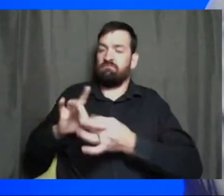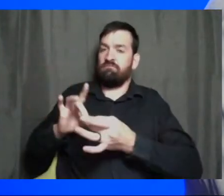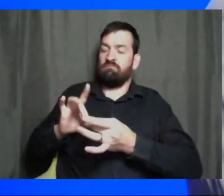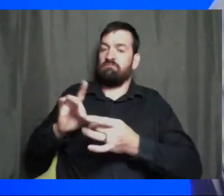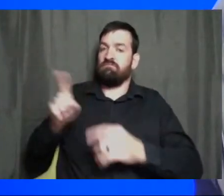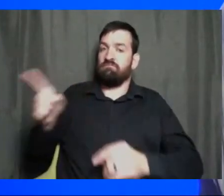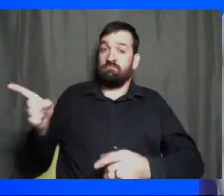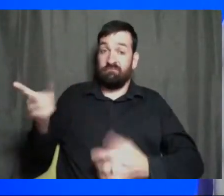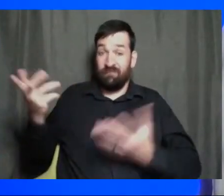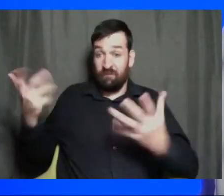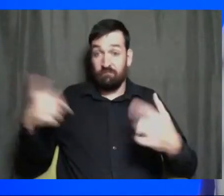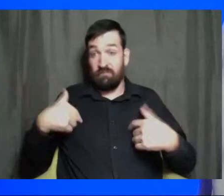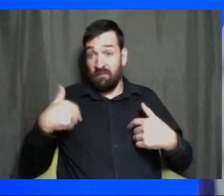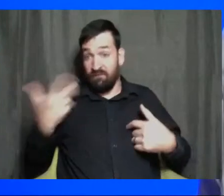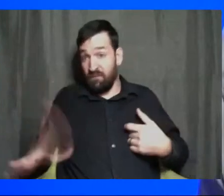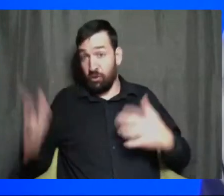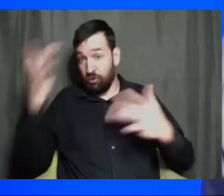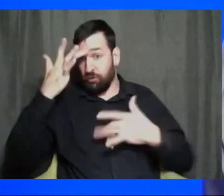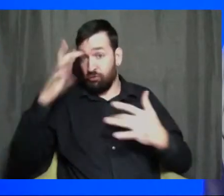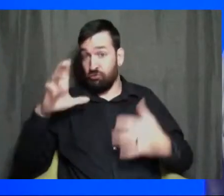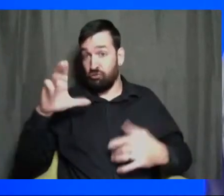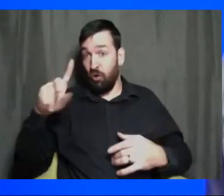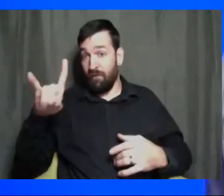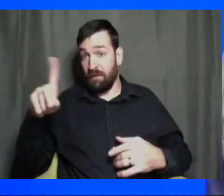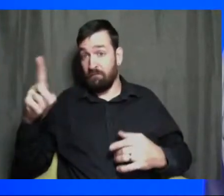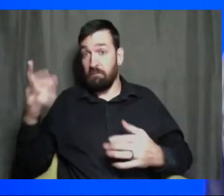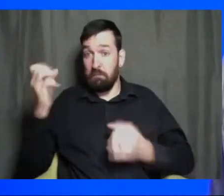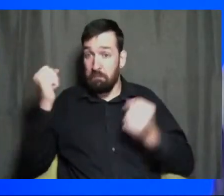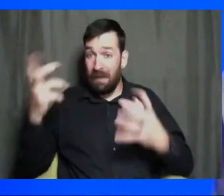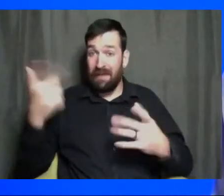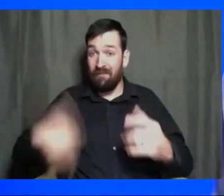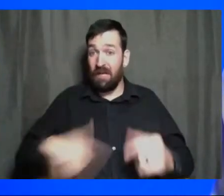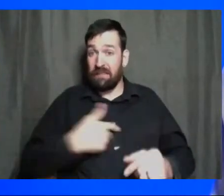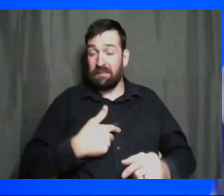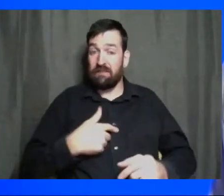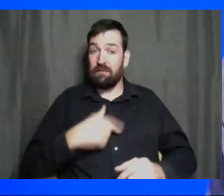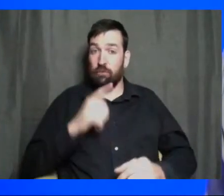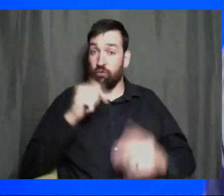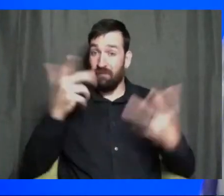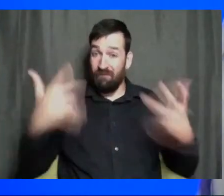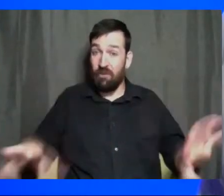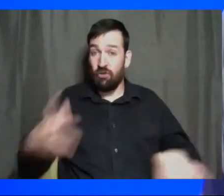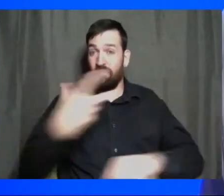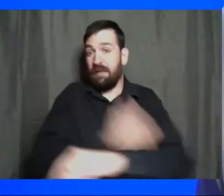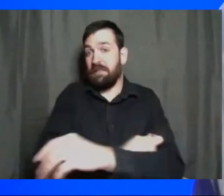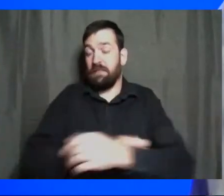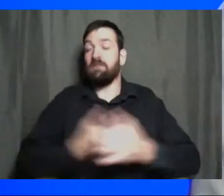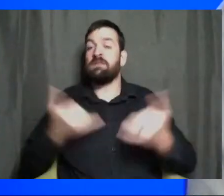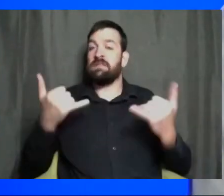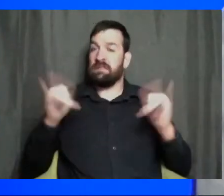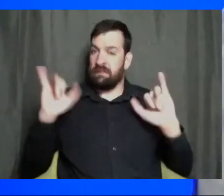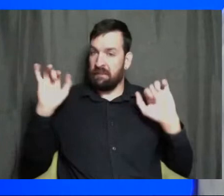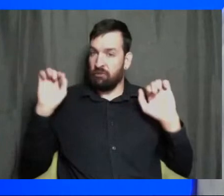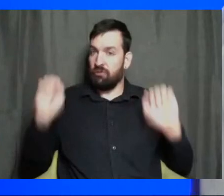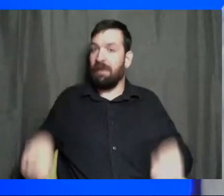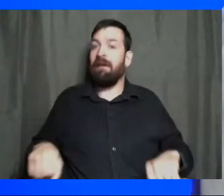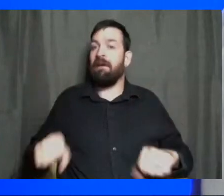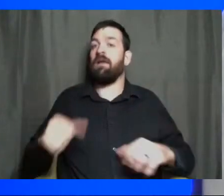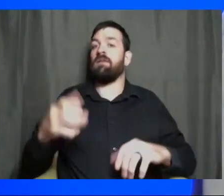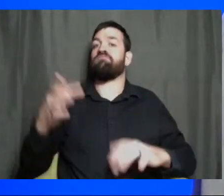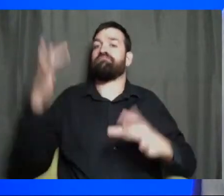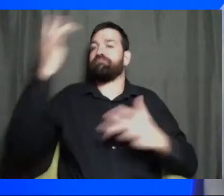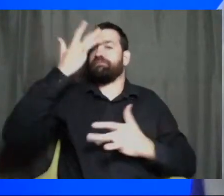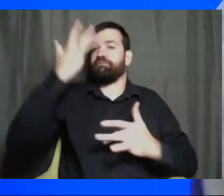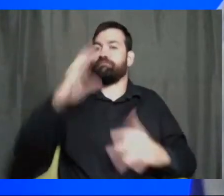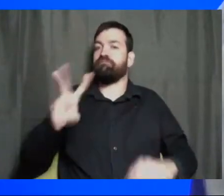had COVID. Many of us, even those of us who've been vaccinated, we can still get a variant. So I think it's going to